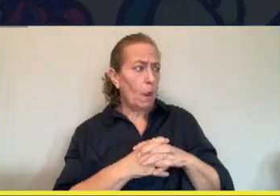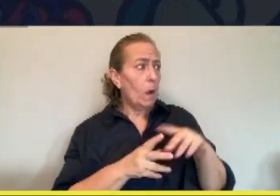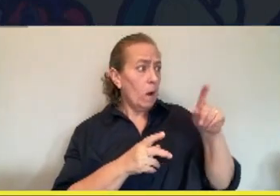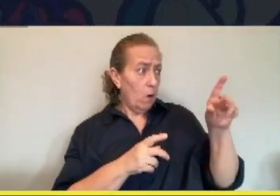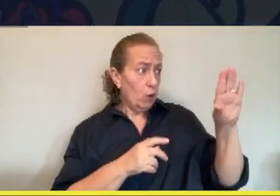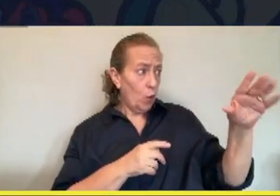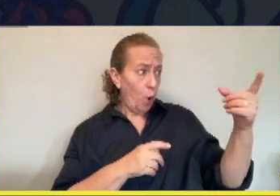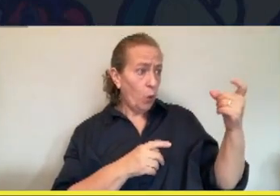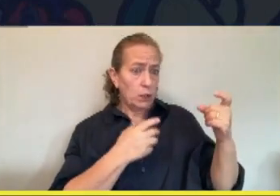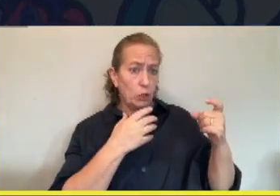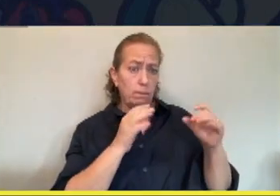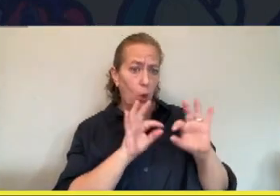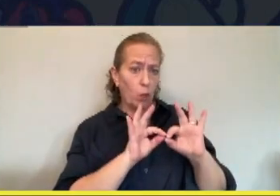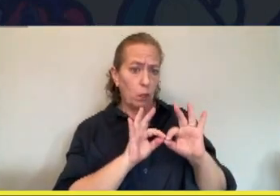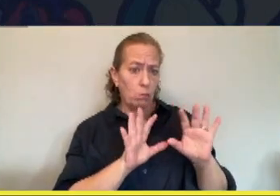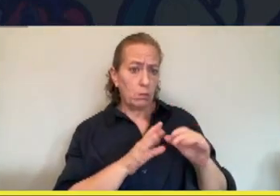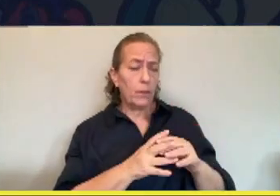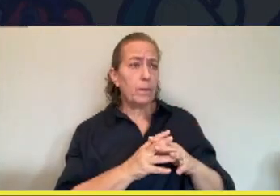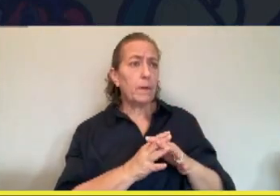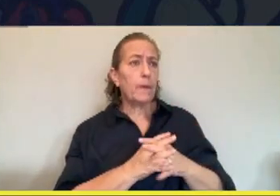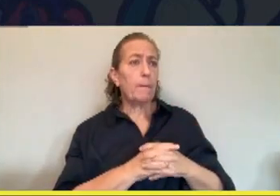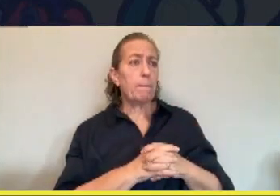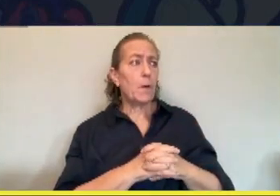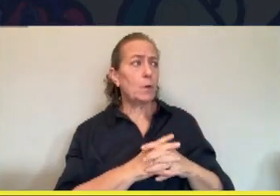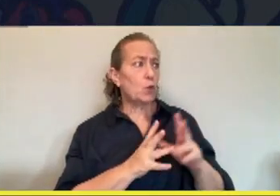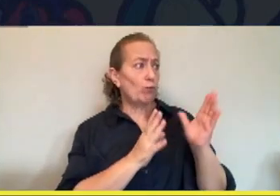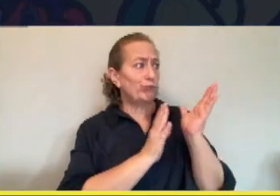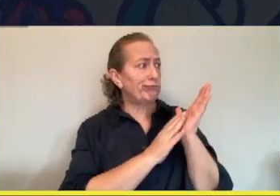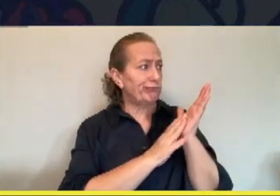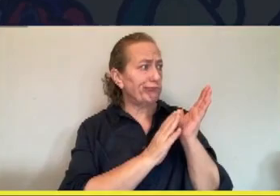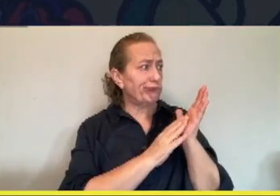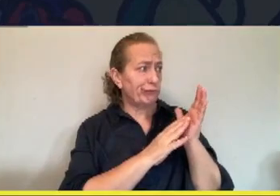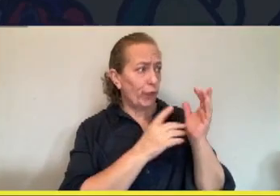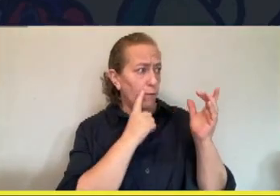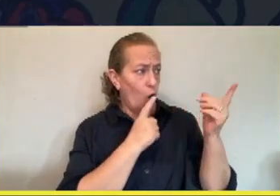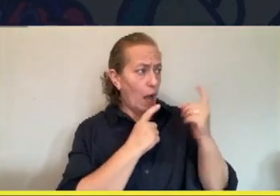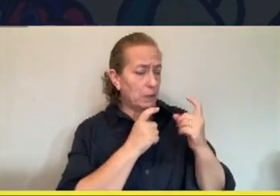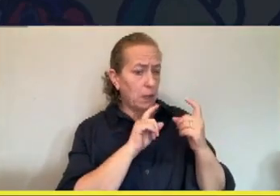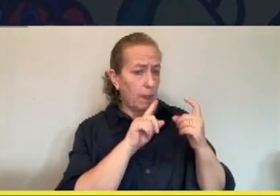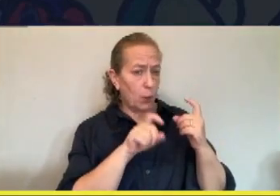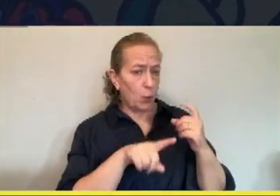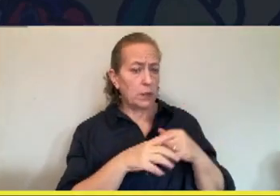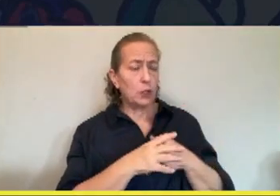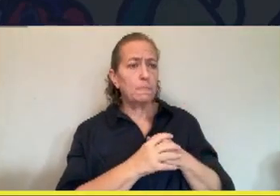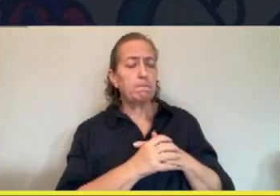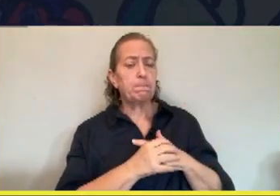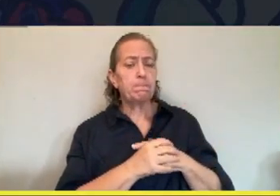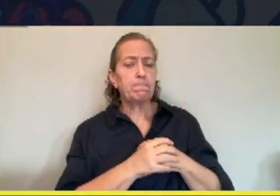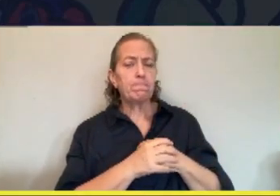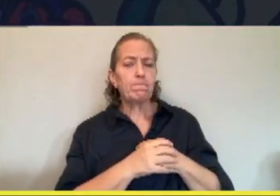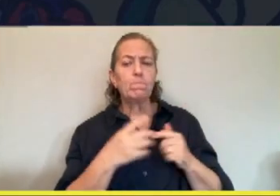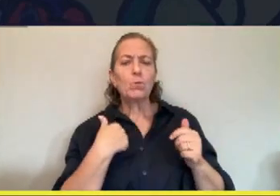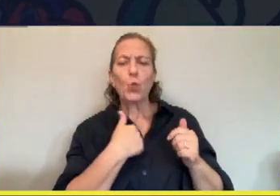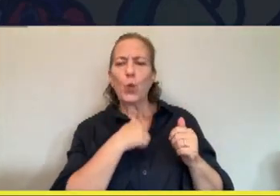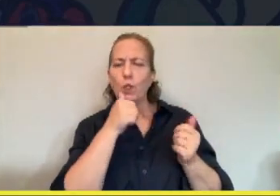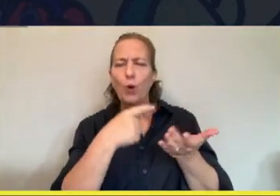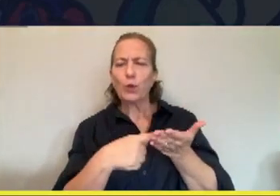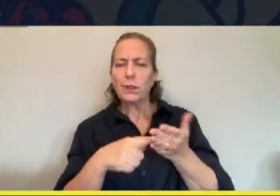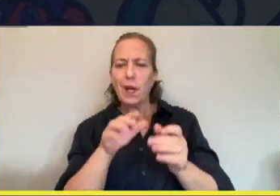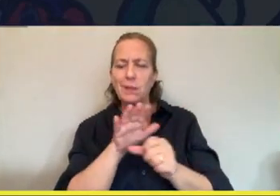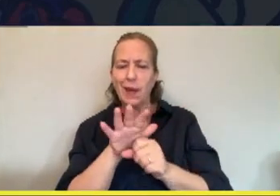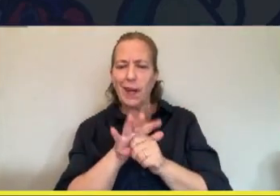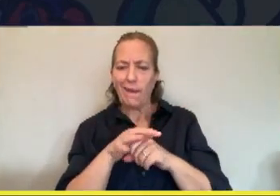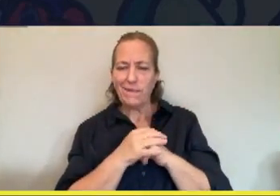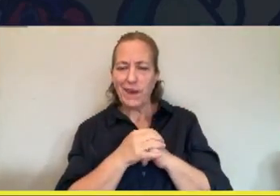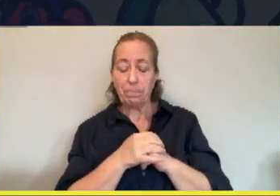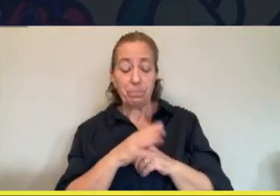question. And so I applaud the person asking it. And I think it's something that we don't talk about enough. So our lab, my